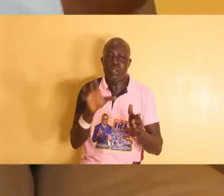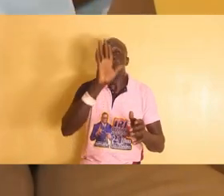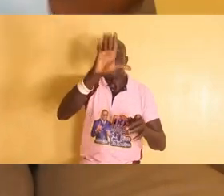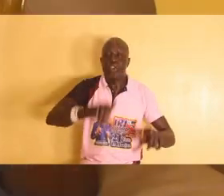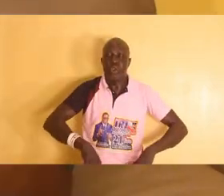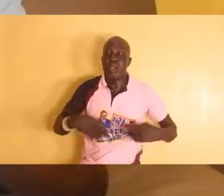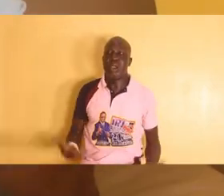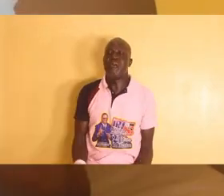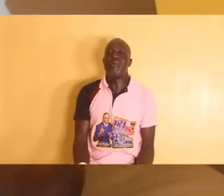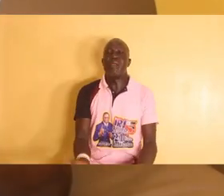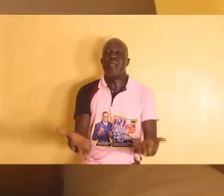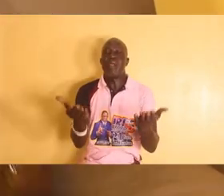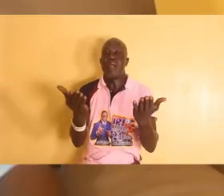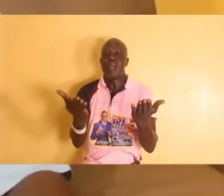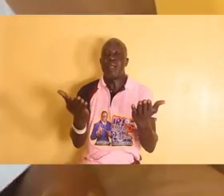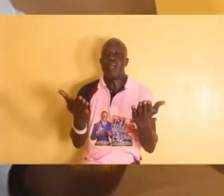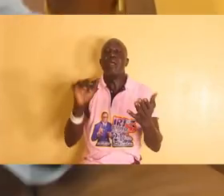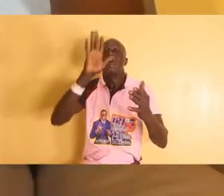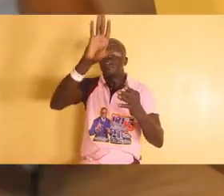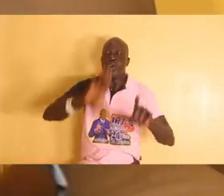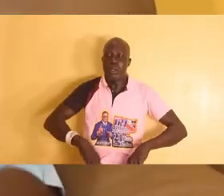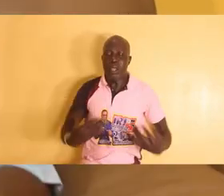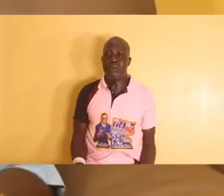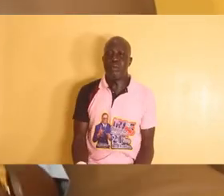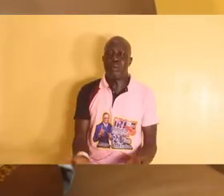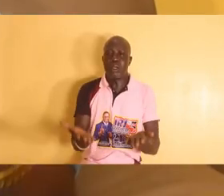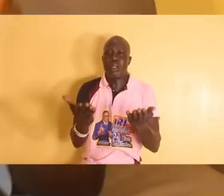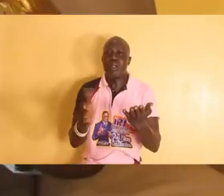aye, ema dide. Aye, ema dide.